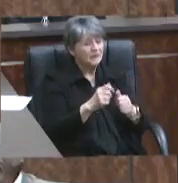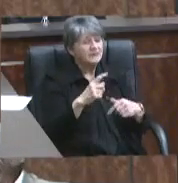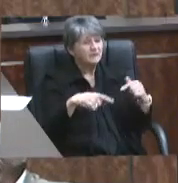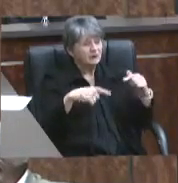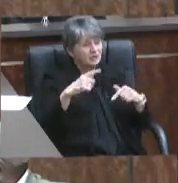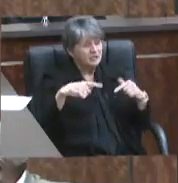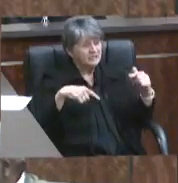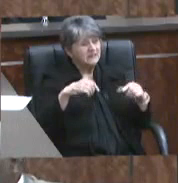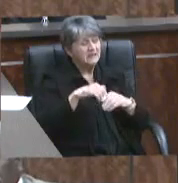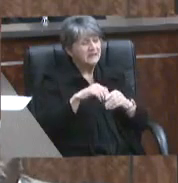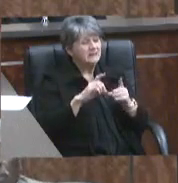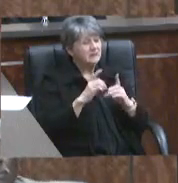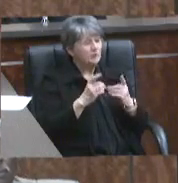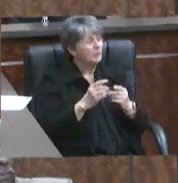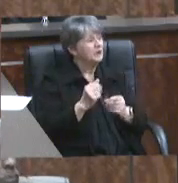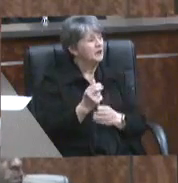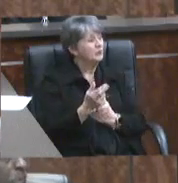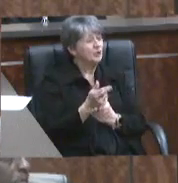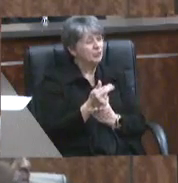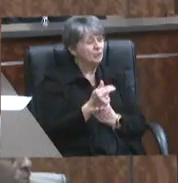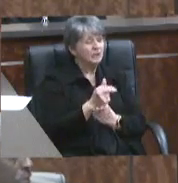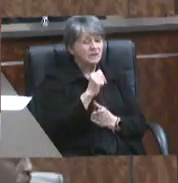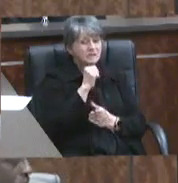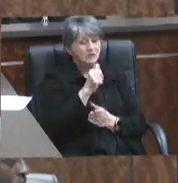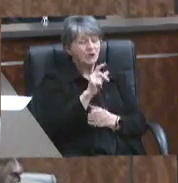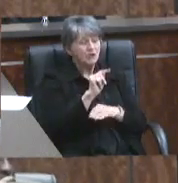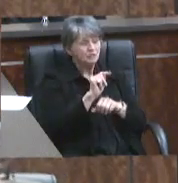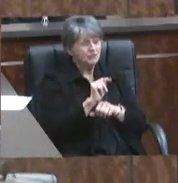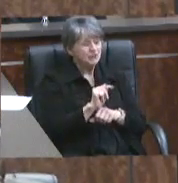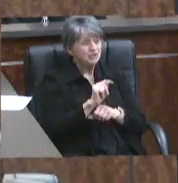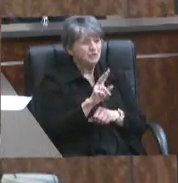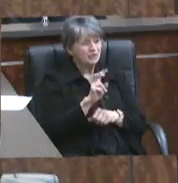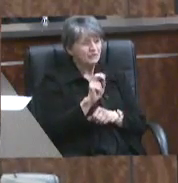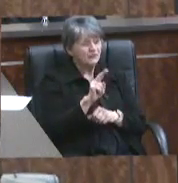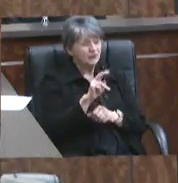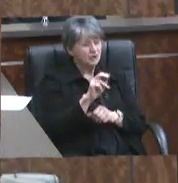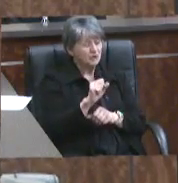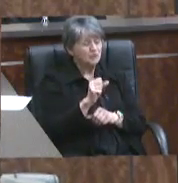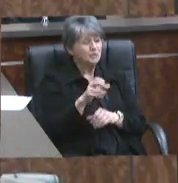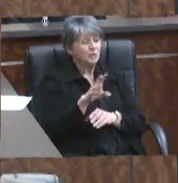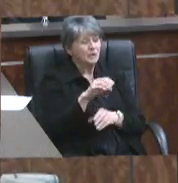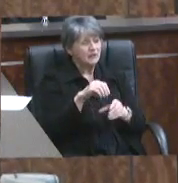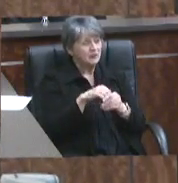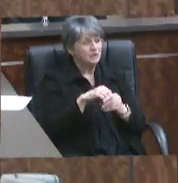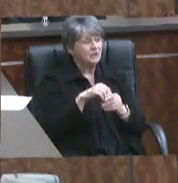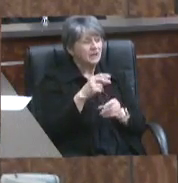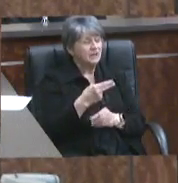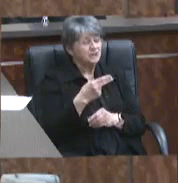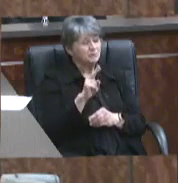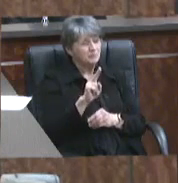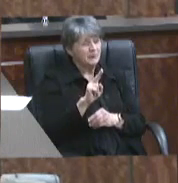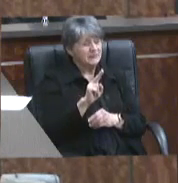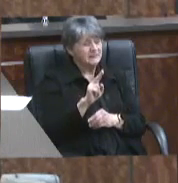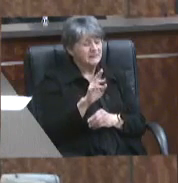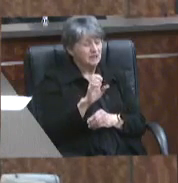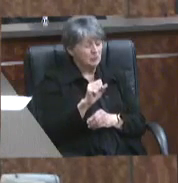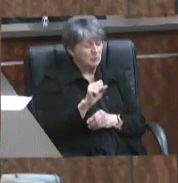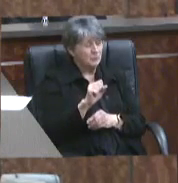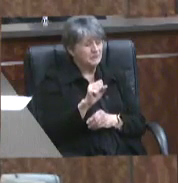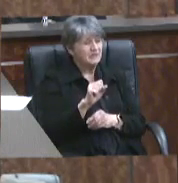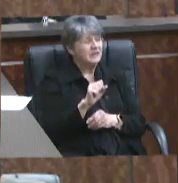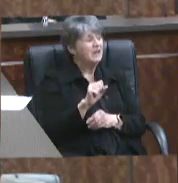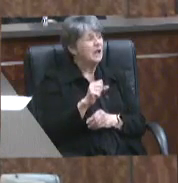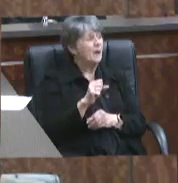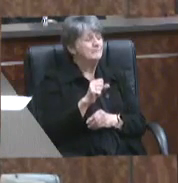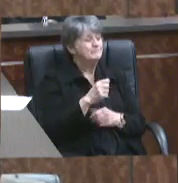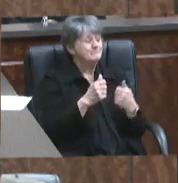department and recruiting in non-traditional venues to include historical black college, the NAACP job fairs,